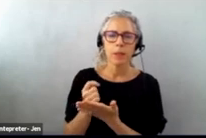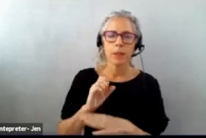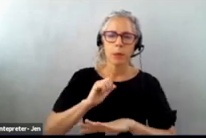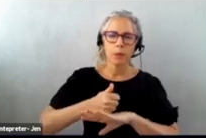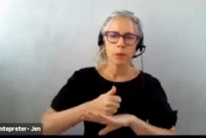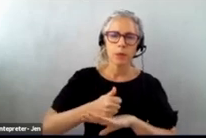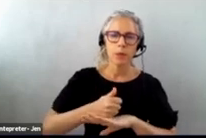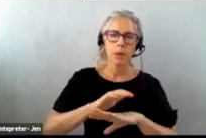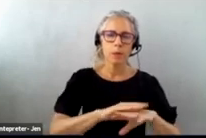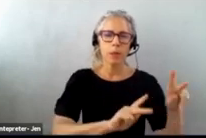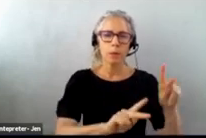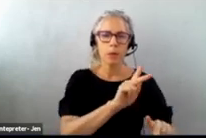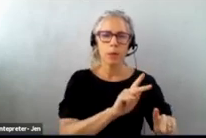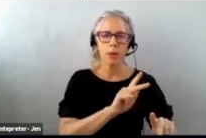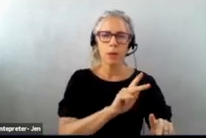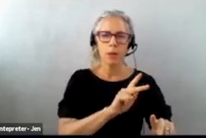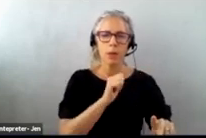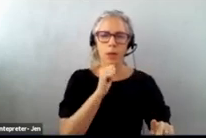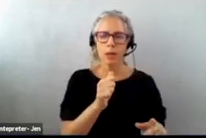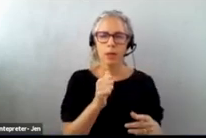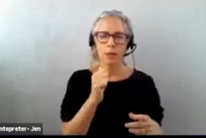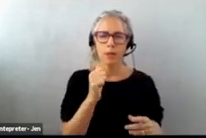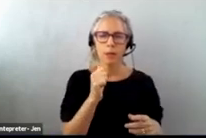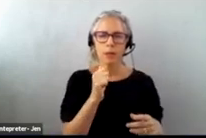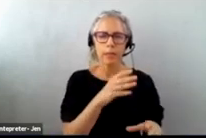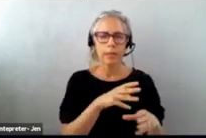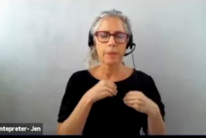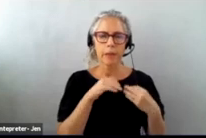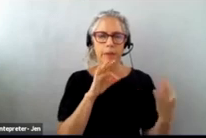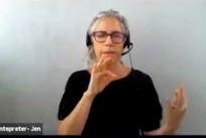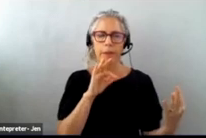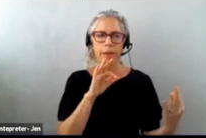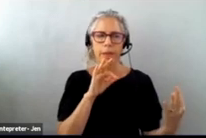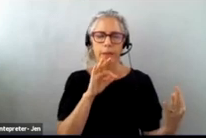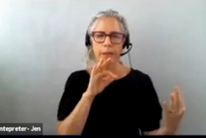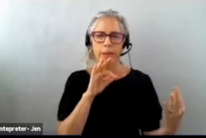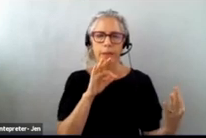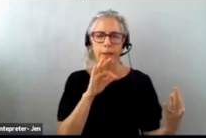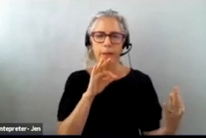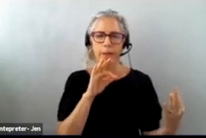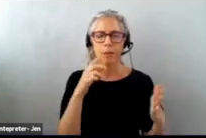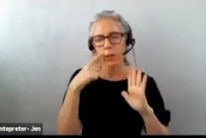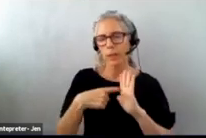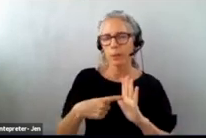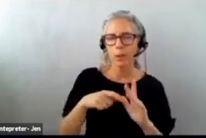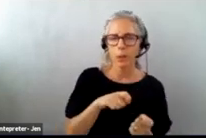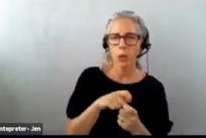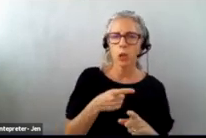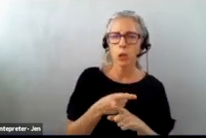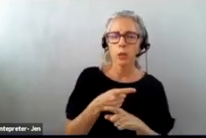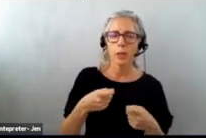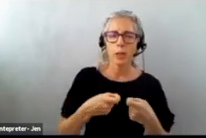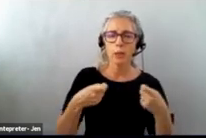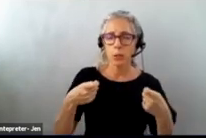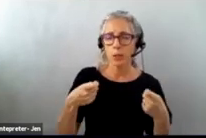of on people without taking much input from them, that sort of, for example, in particular, using electroshock on